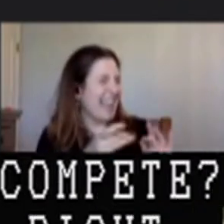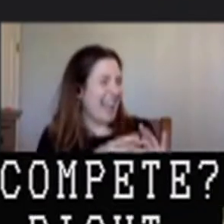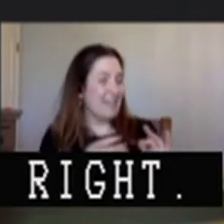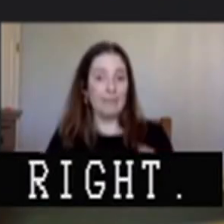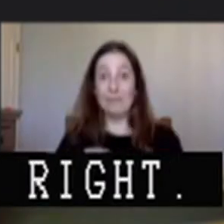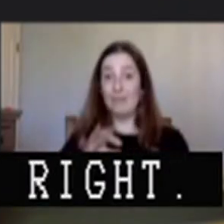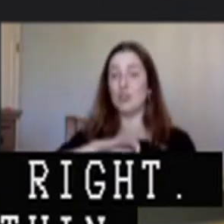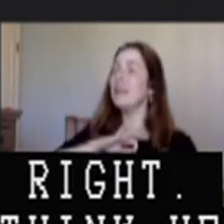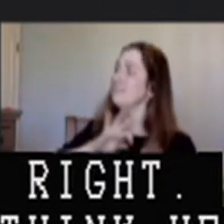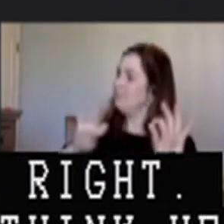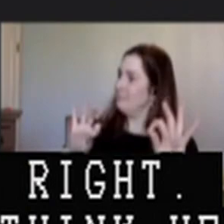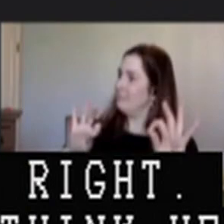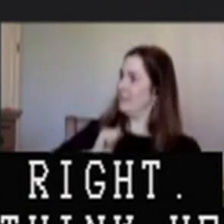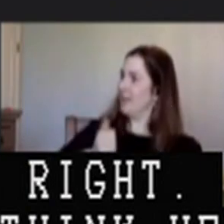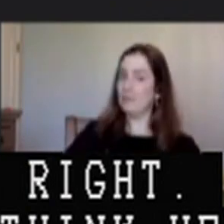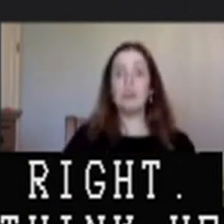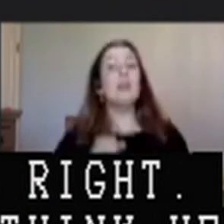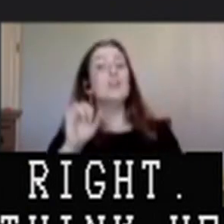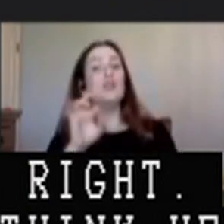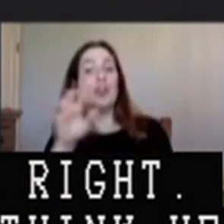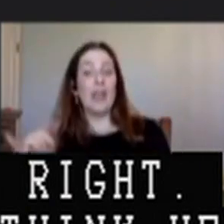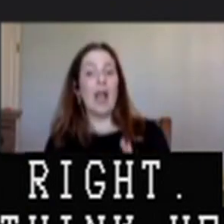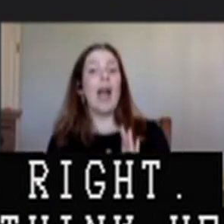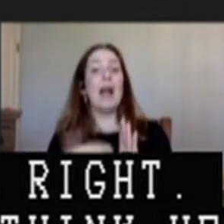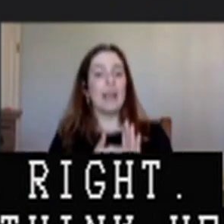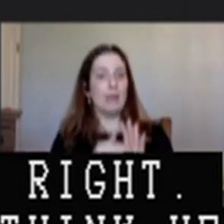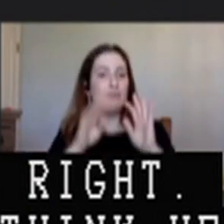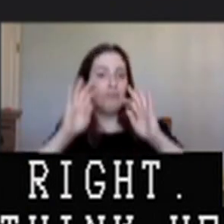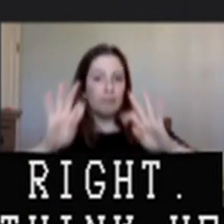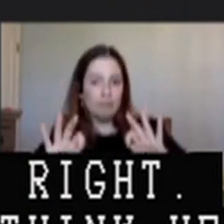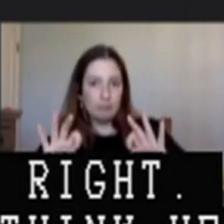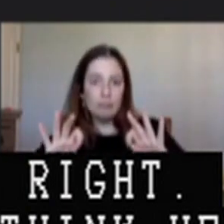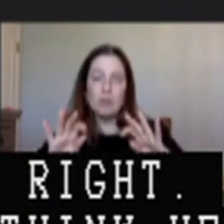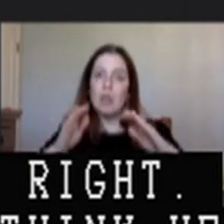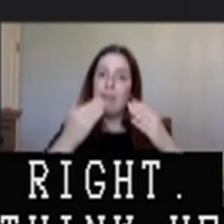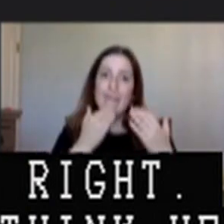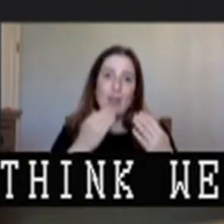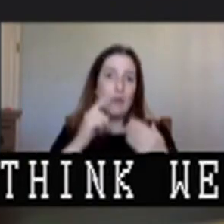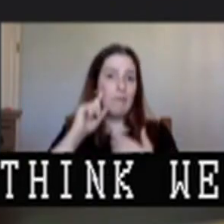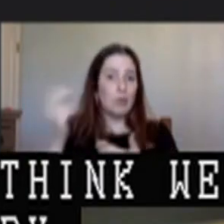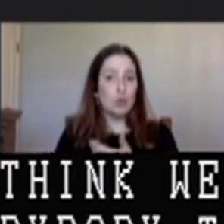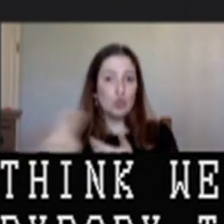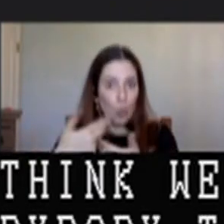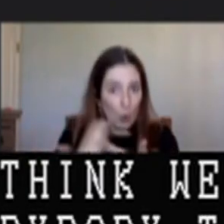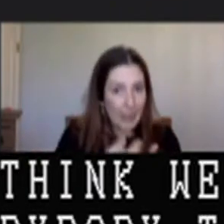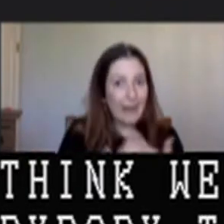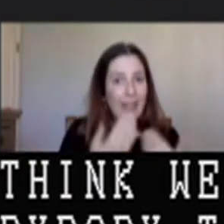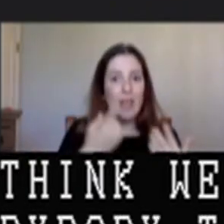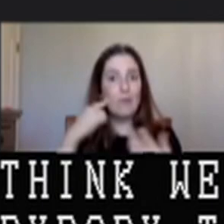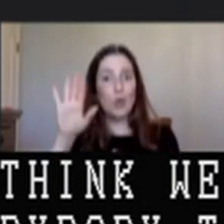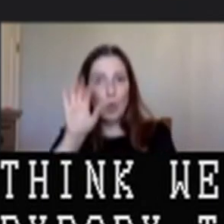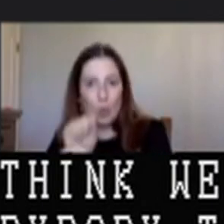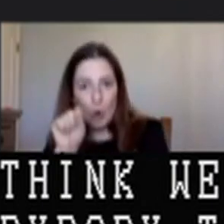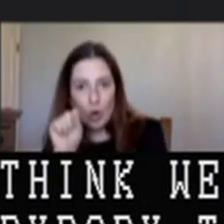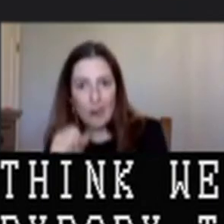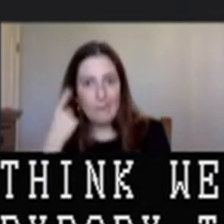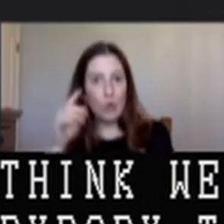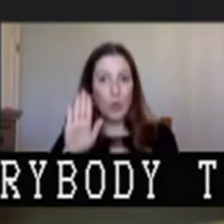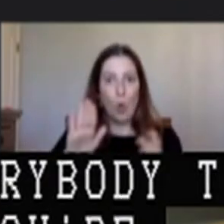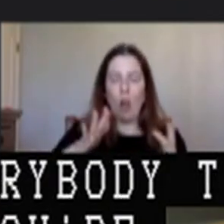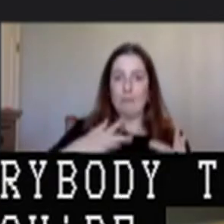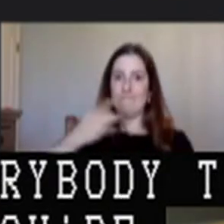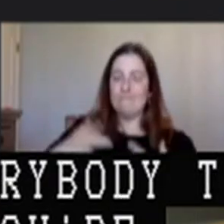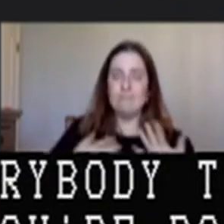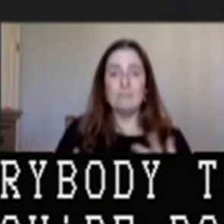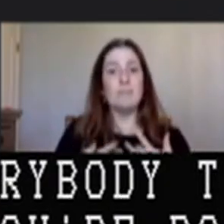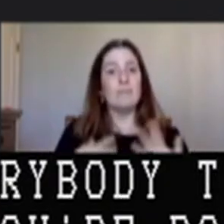set. Anyway, again, everybody, thank you for all that you're doing. Be